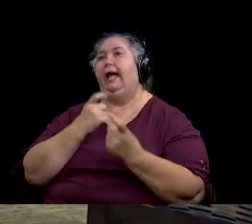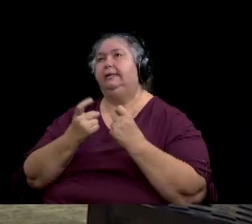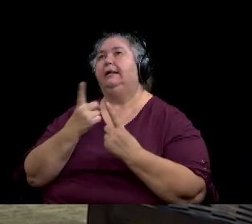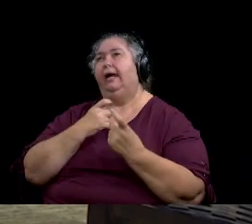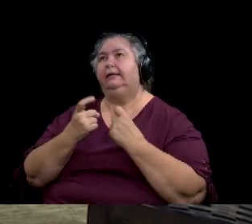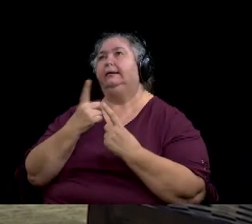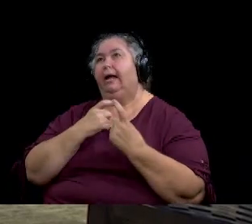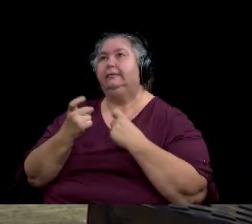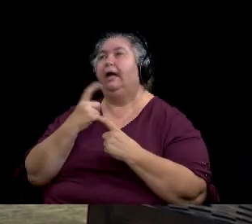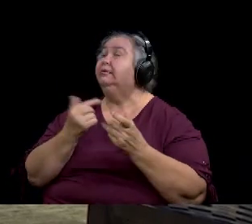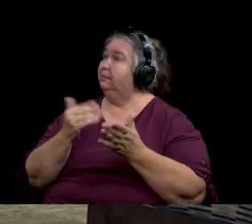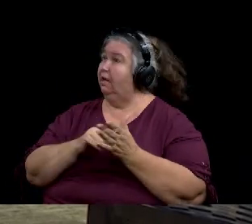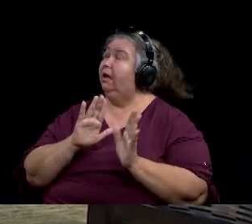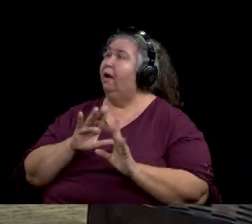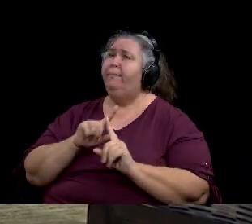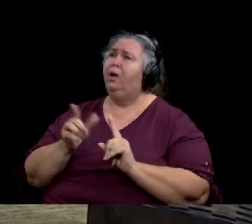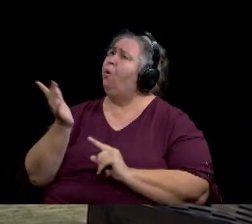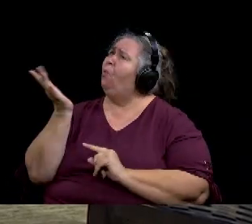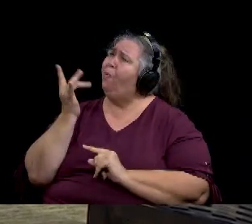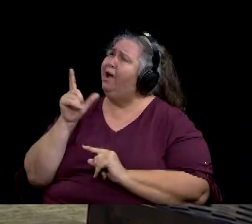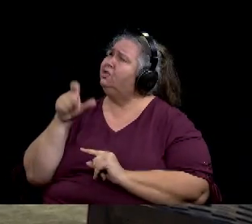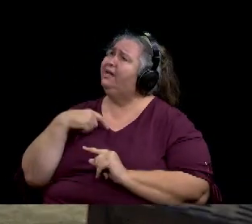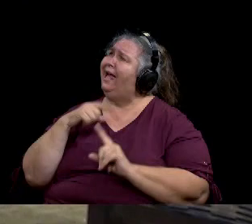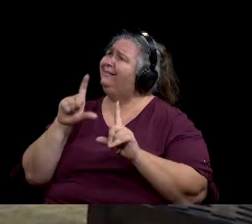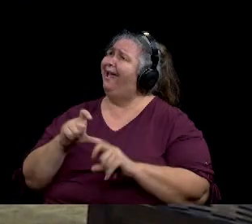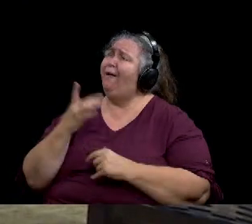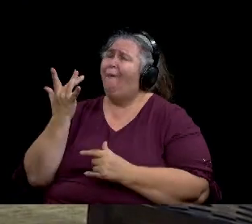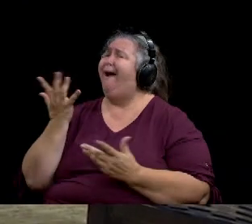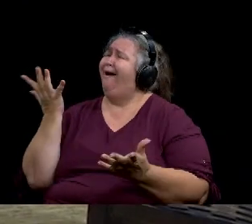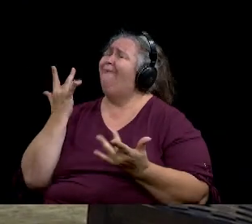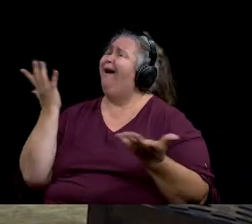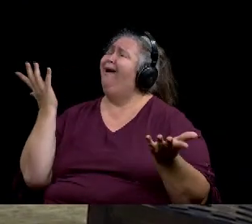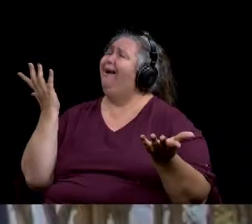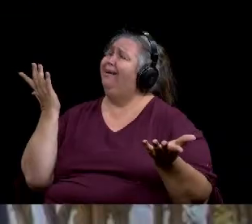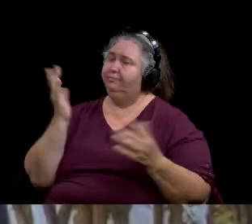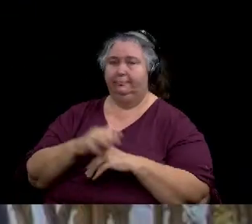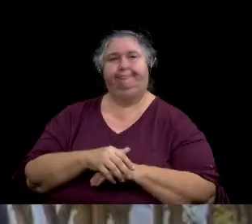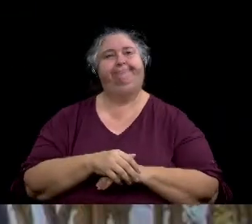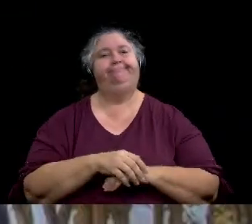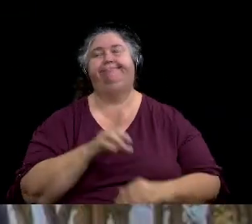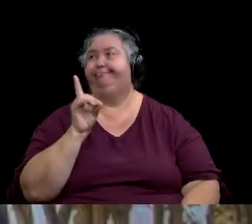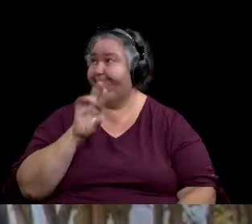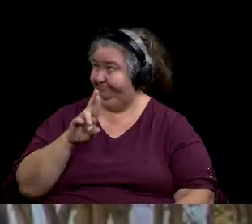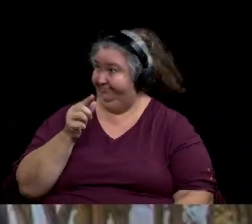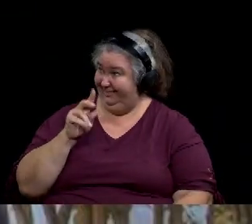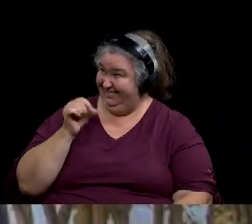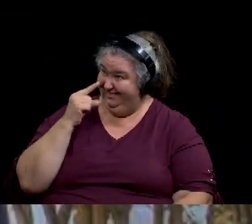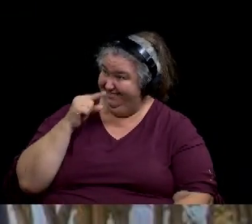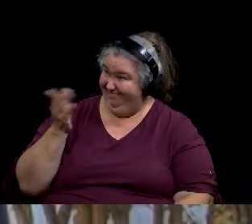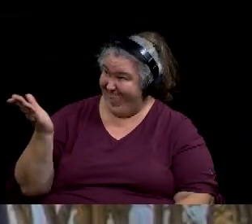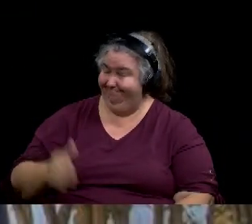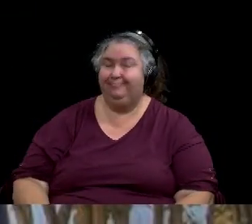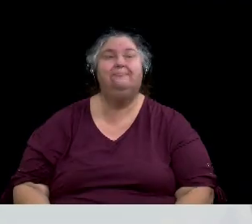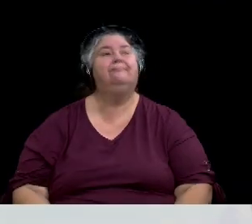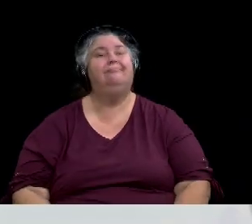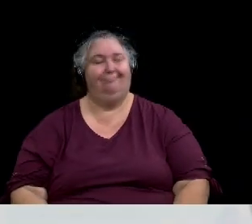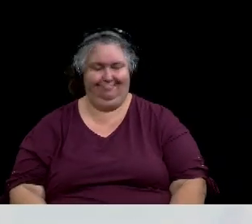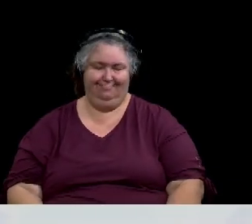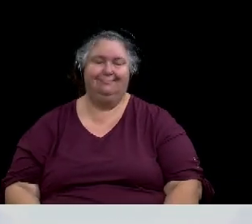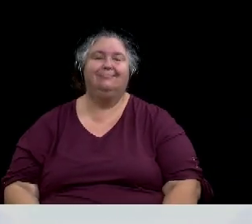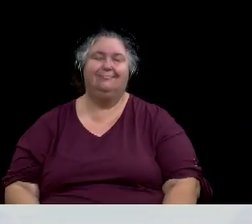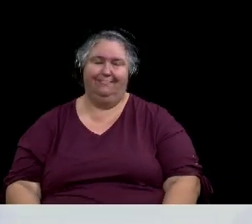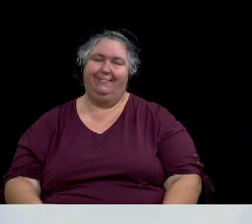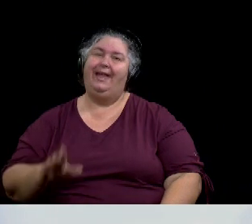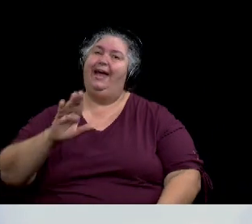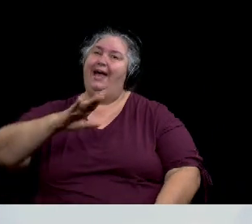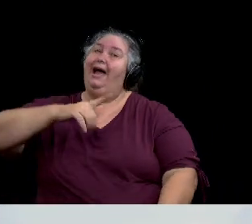and over again. Why should I get tested? Dr. Griggs, can you speak to that, please? I'd be happy to. And I'm